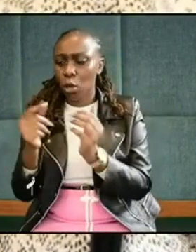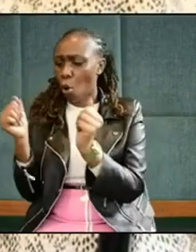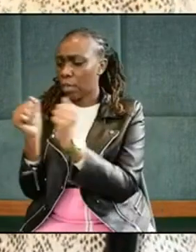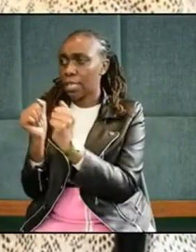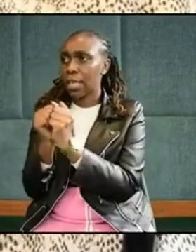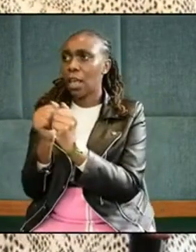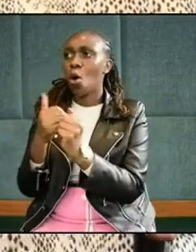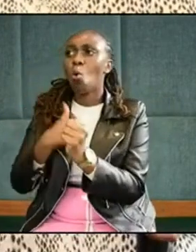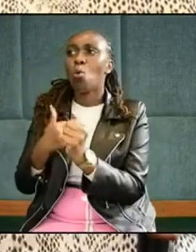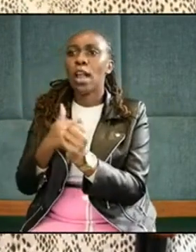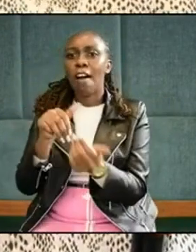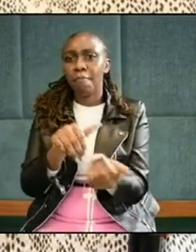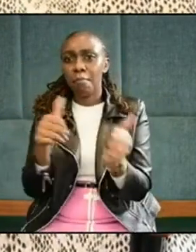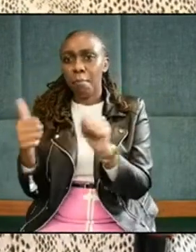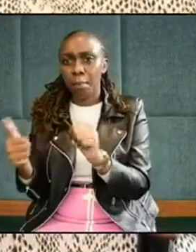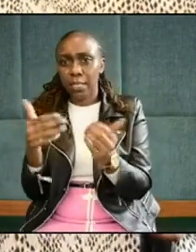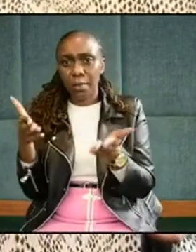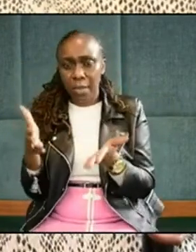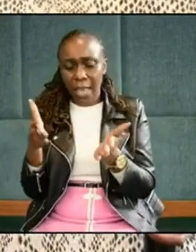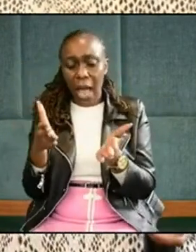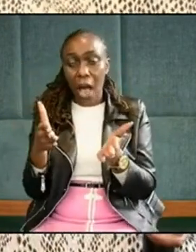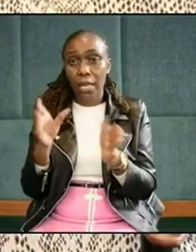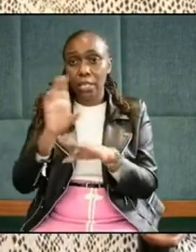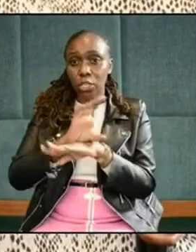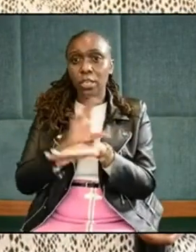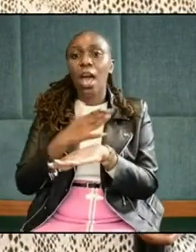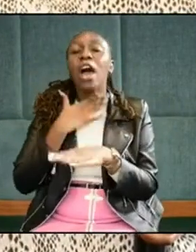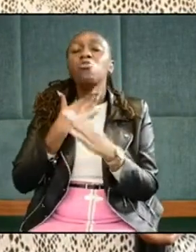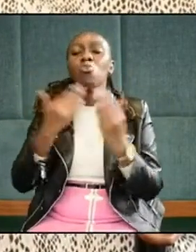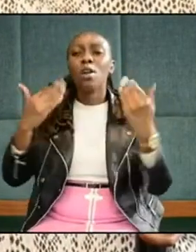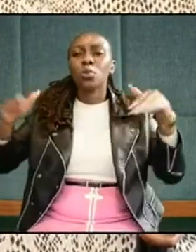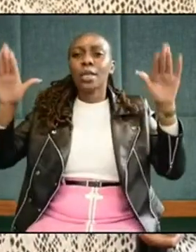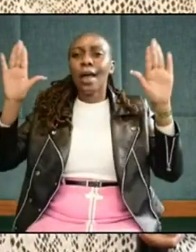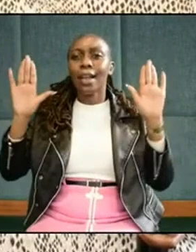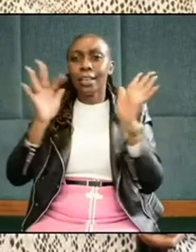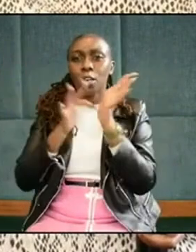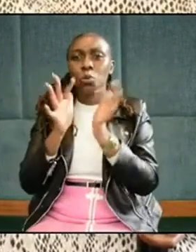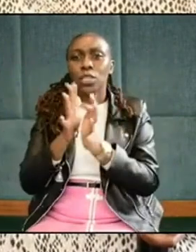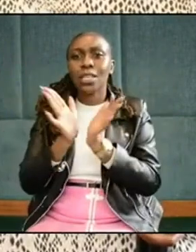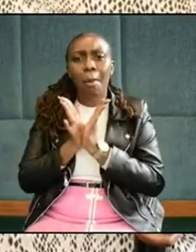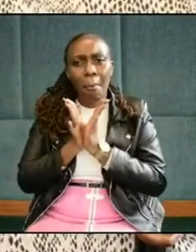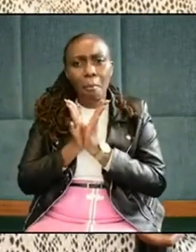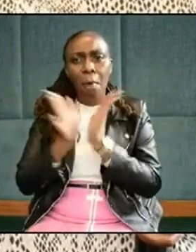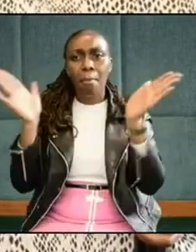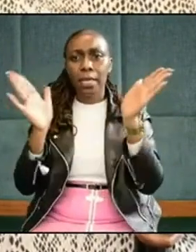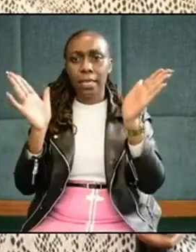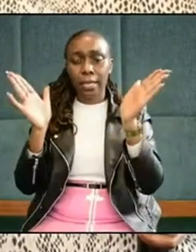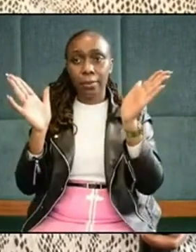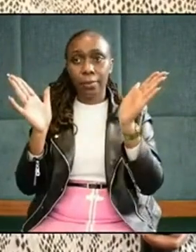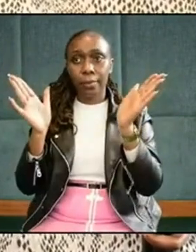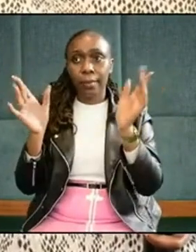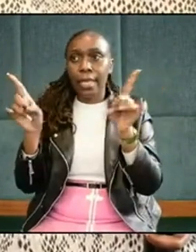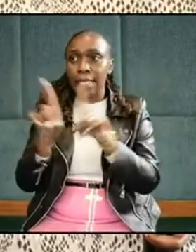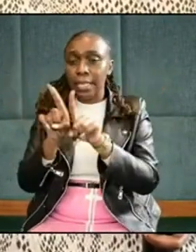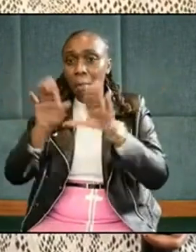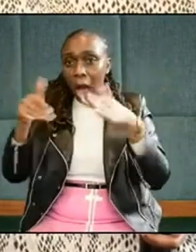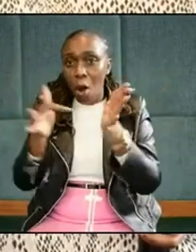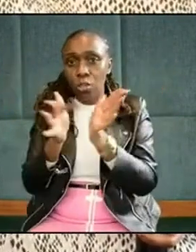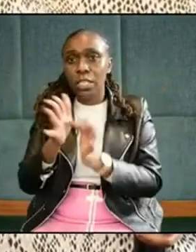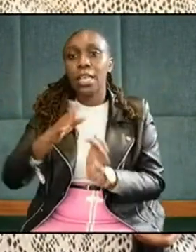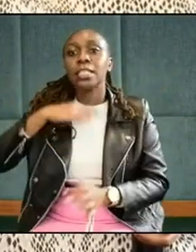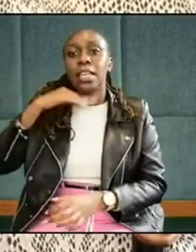10th, there will be baptism in this church. And you want to give your life to Jesus publicly, as He died for you